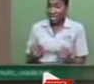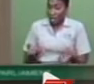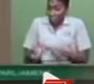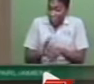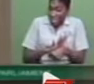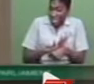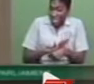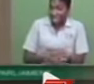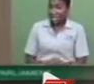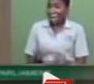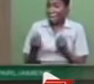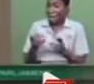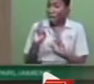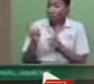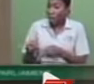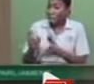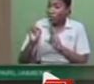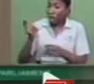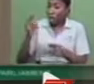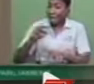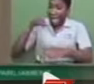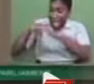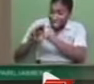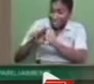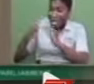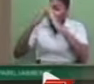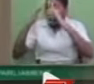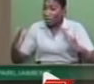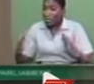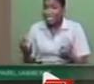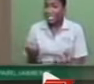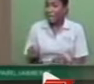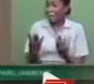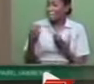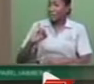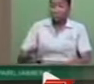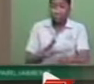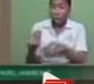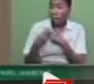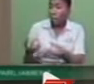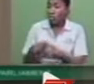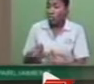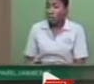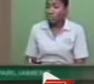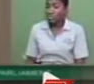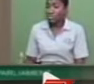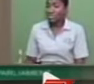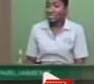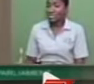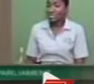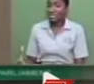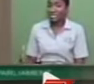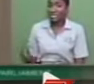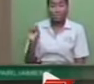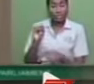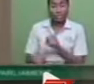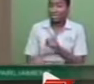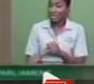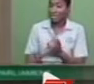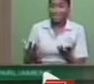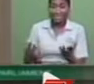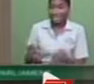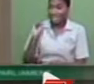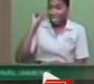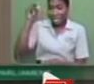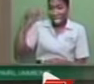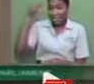and they're already at a disadvantage from having lost jobs, loss of incomes and so on. So curbside, macro, if you want to call